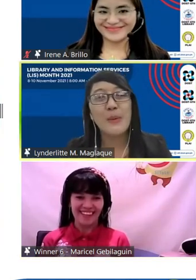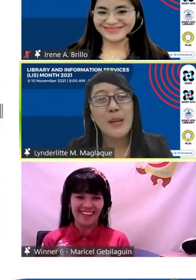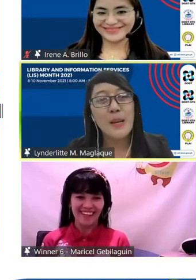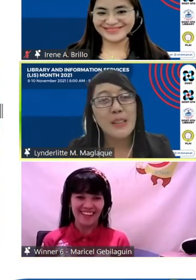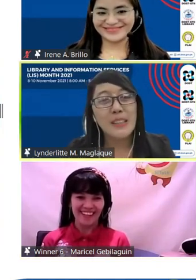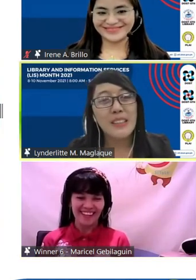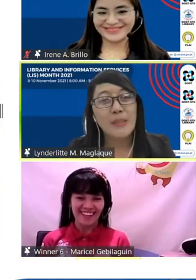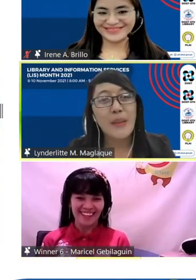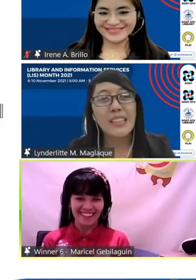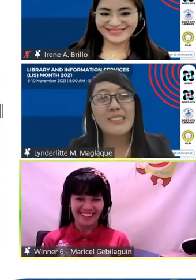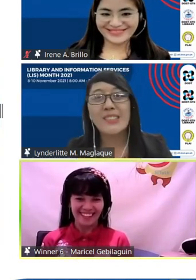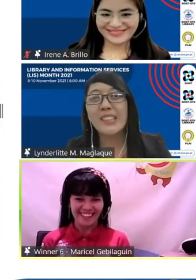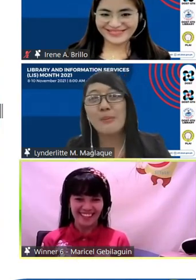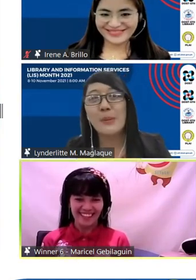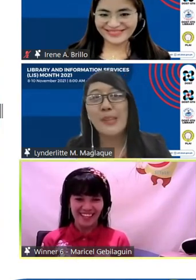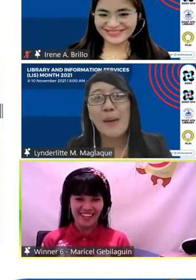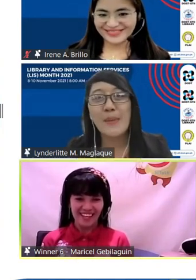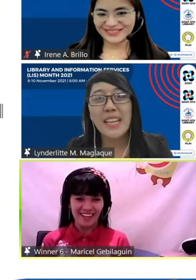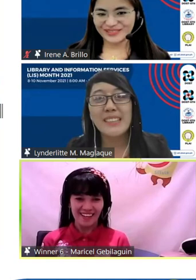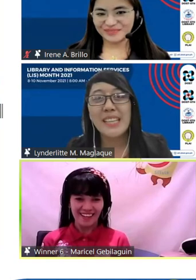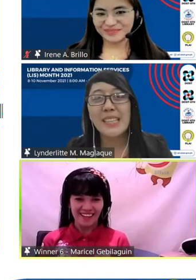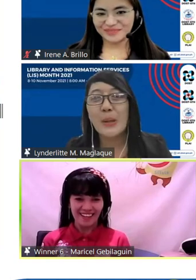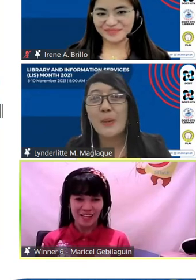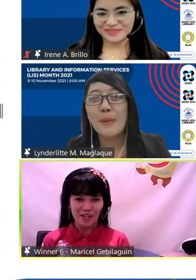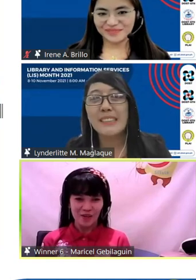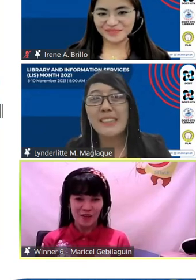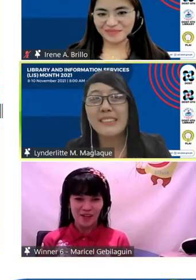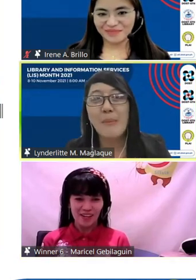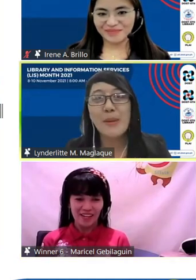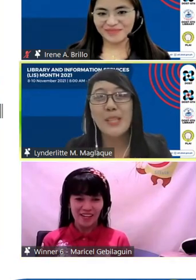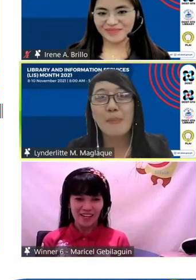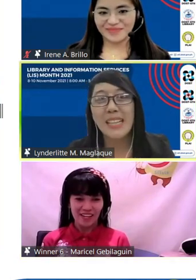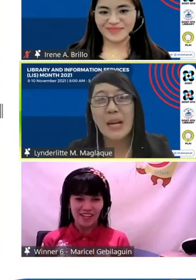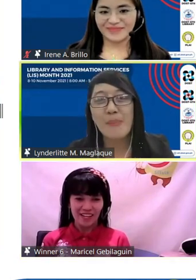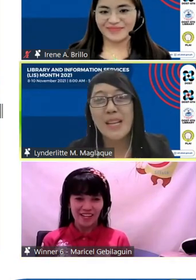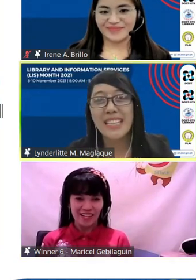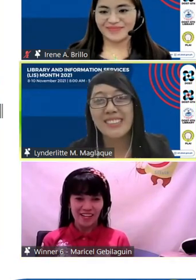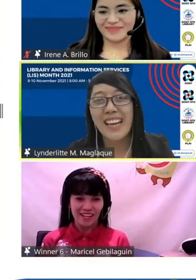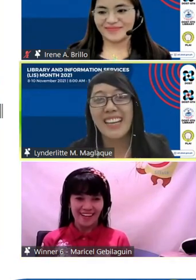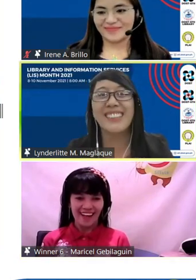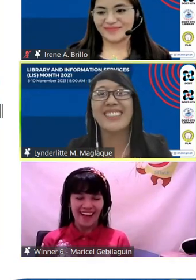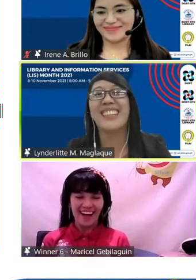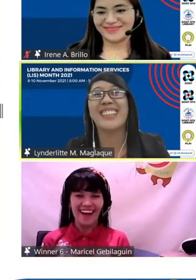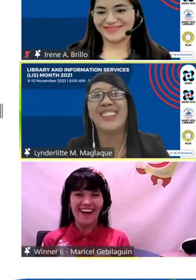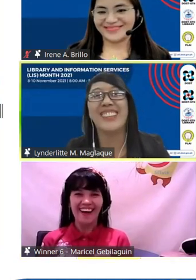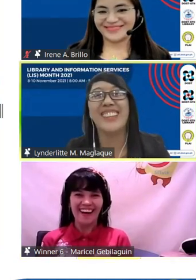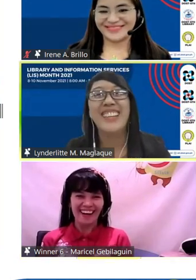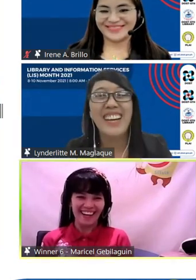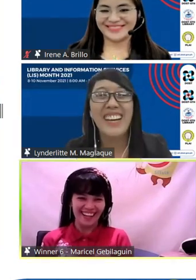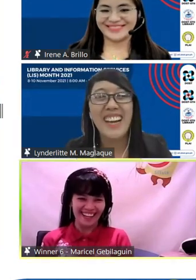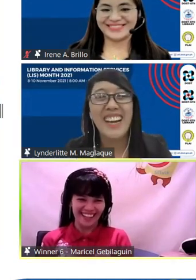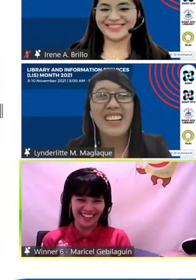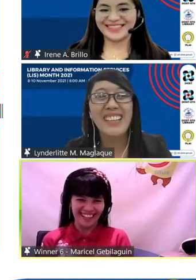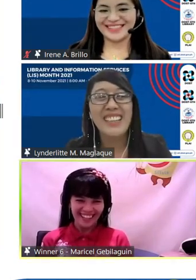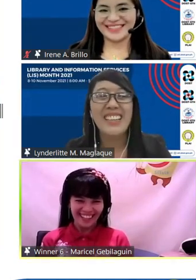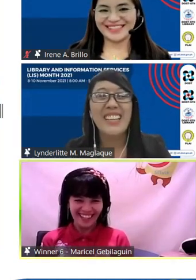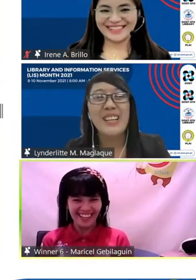rin po. May nag-suggest po sa amin, sana daw po may kasama siyang bata pa na isa.